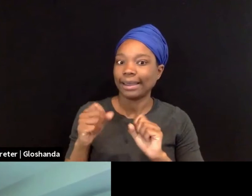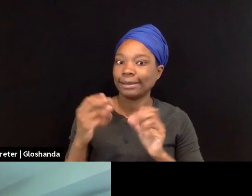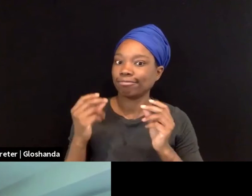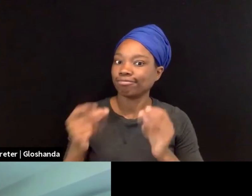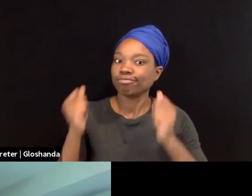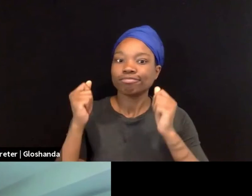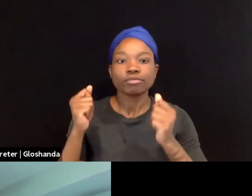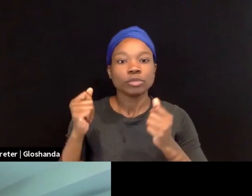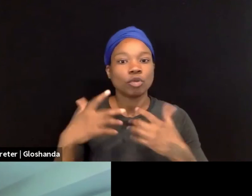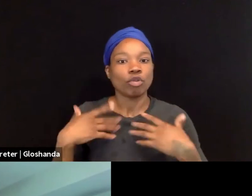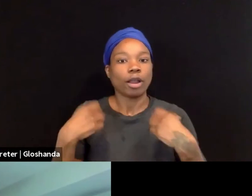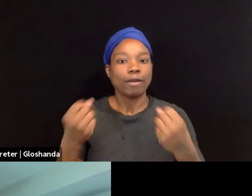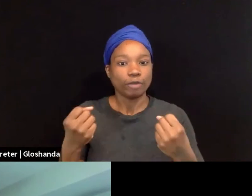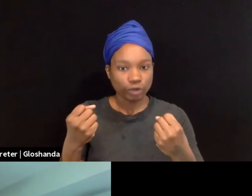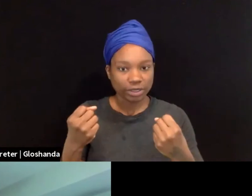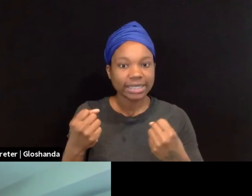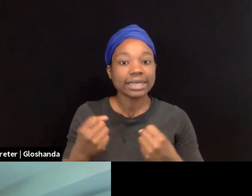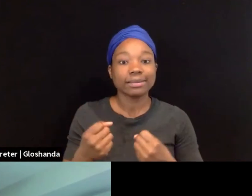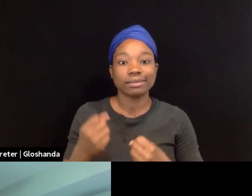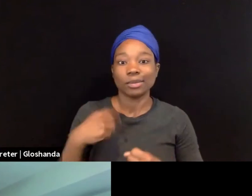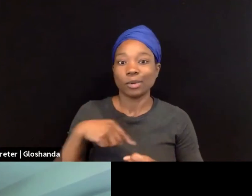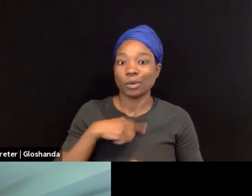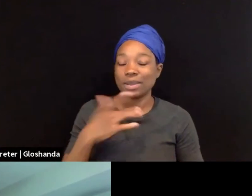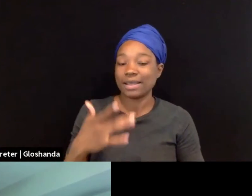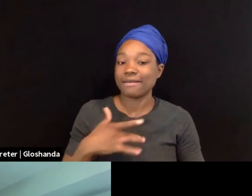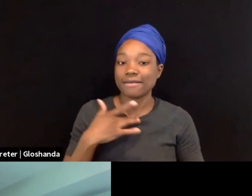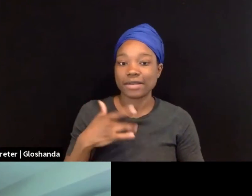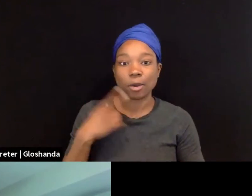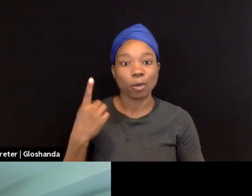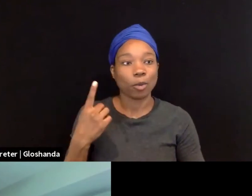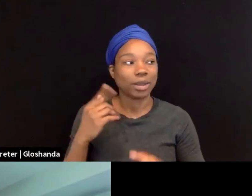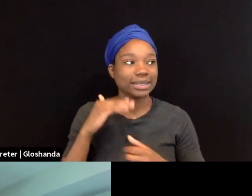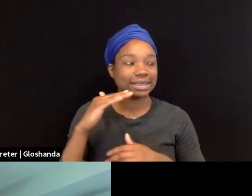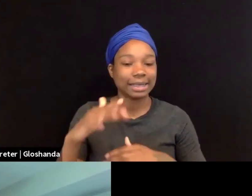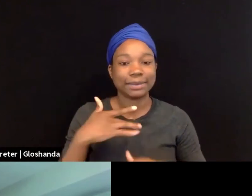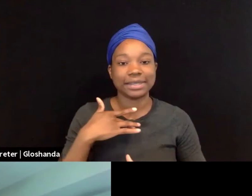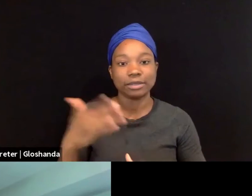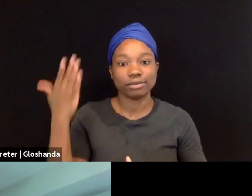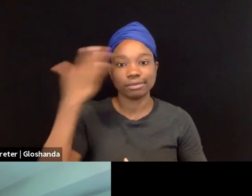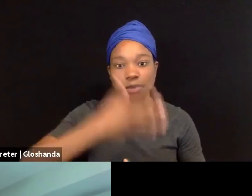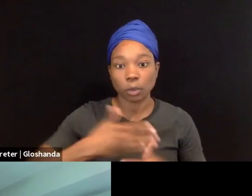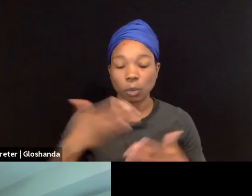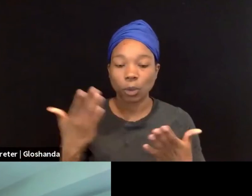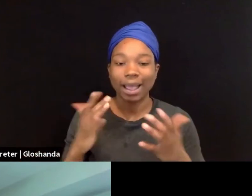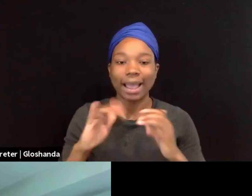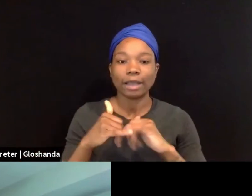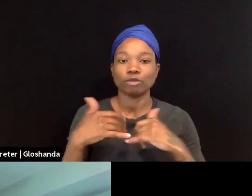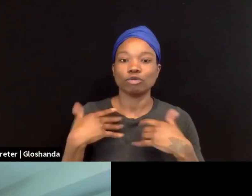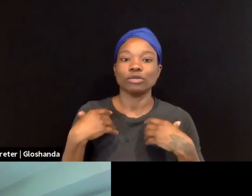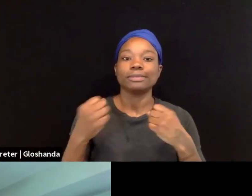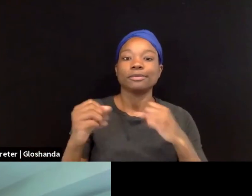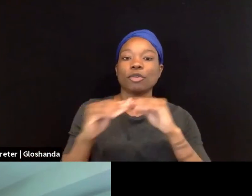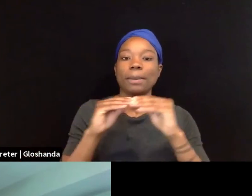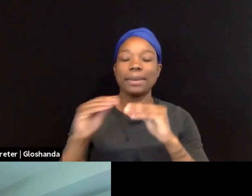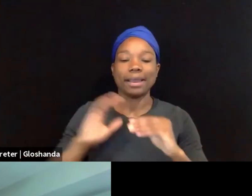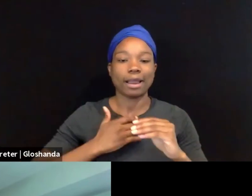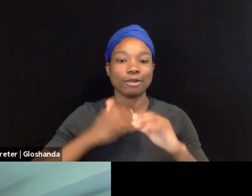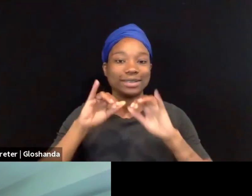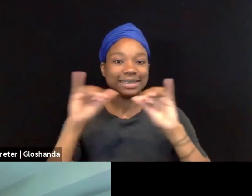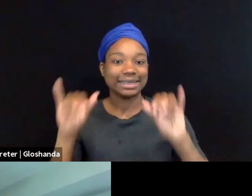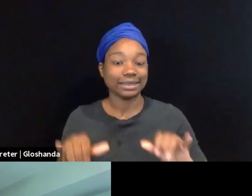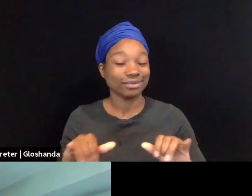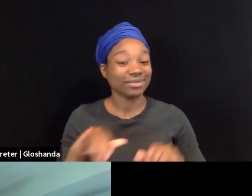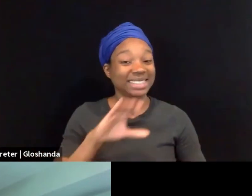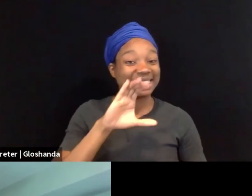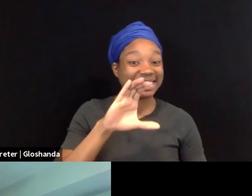very basic first step that sometimes gets overlooked is bringing our systems back to a state of repair. And all those C's and D's on the report